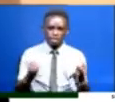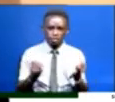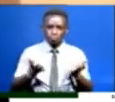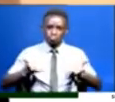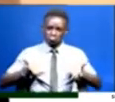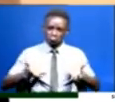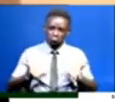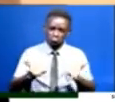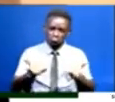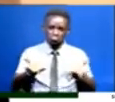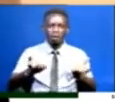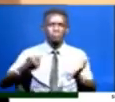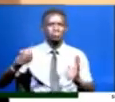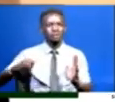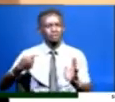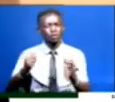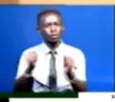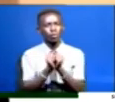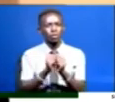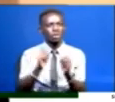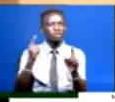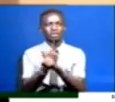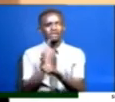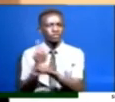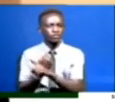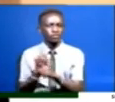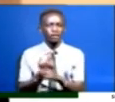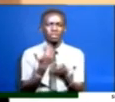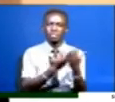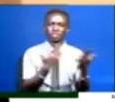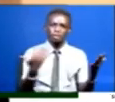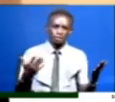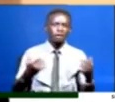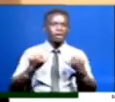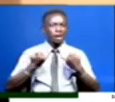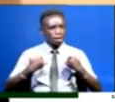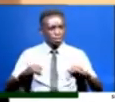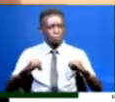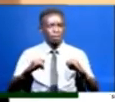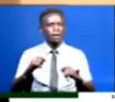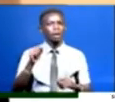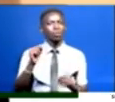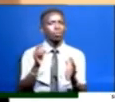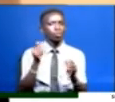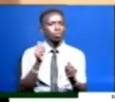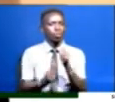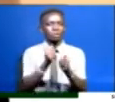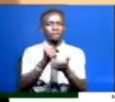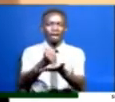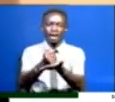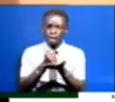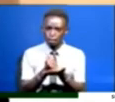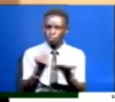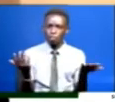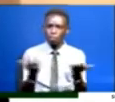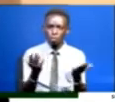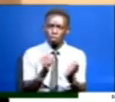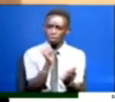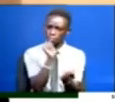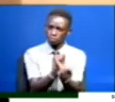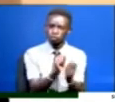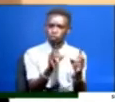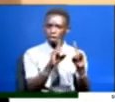other implements and equipment that will enable the prison department in the lands